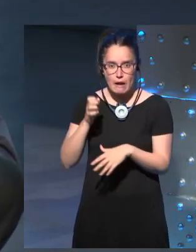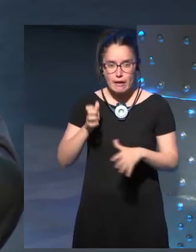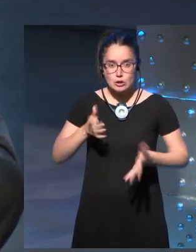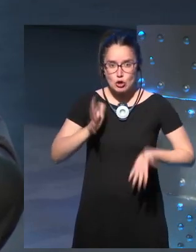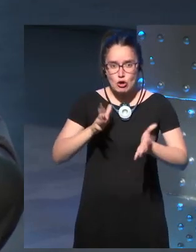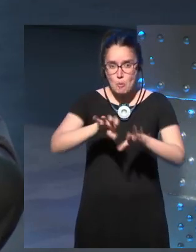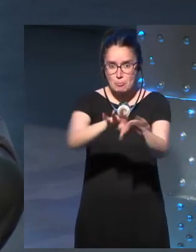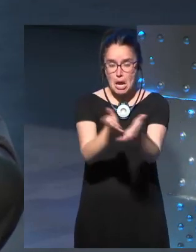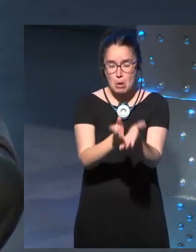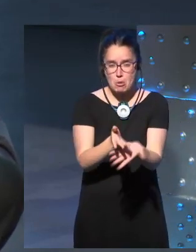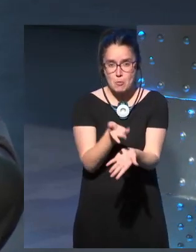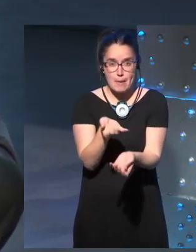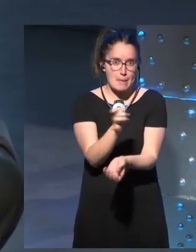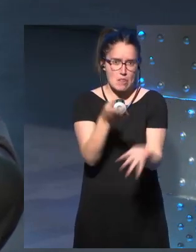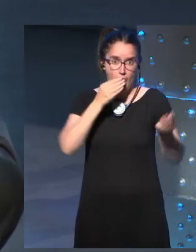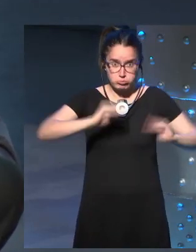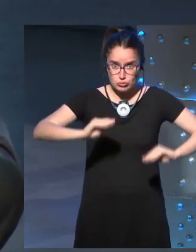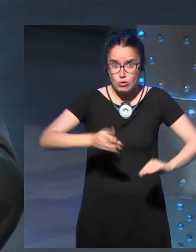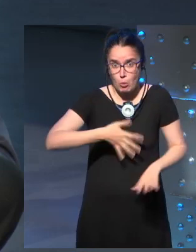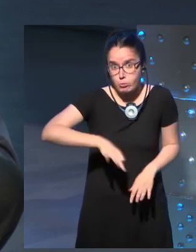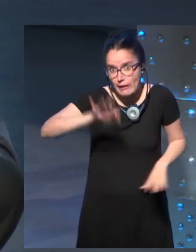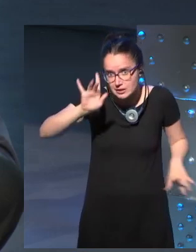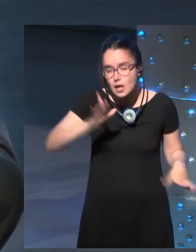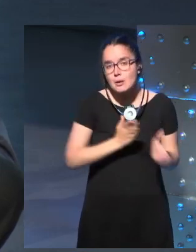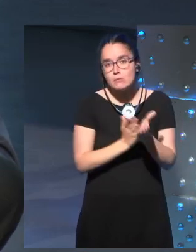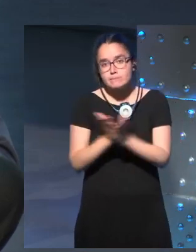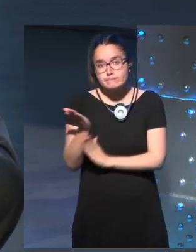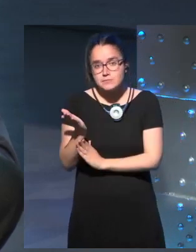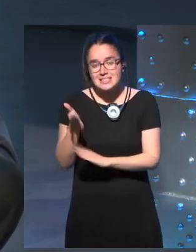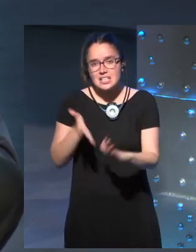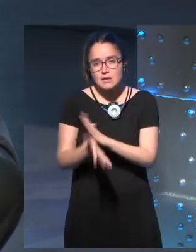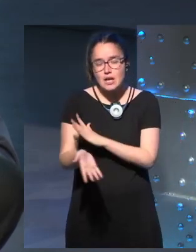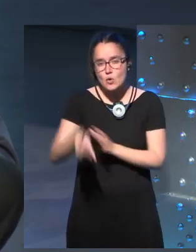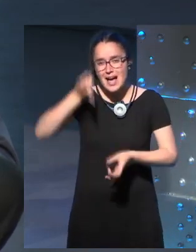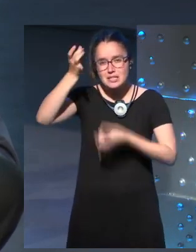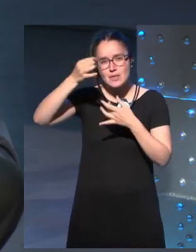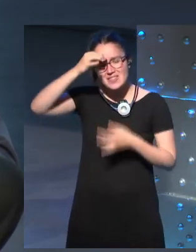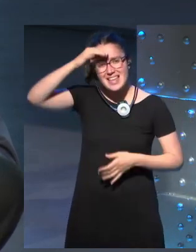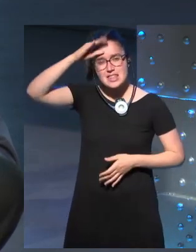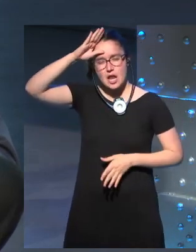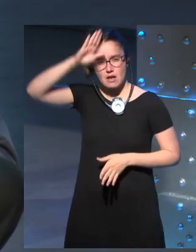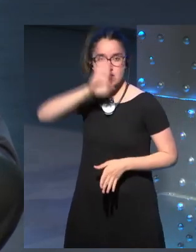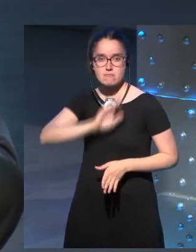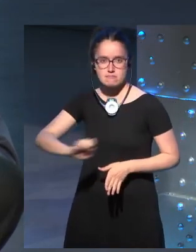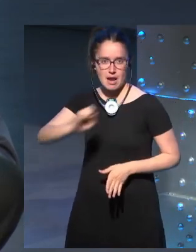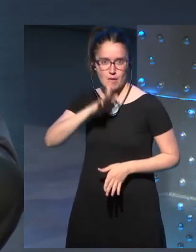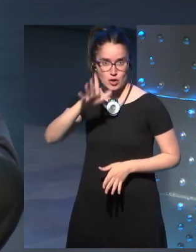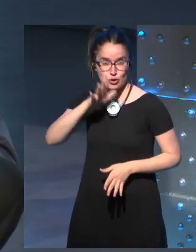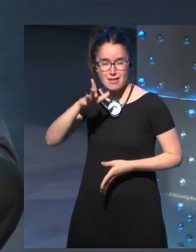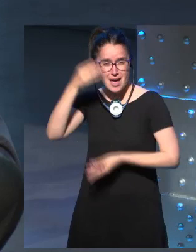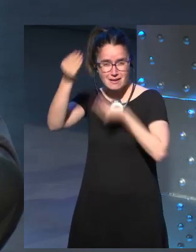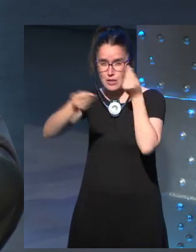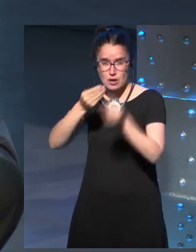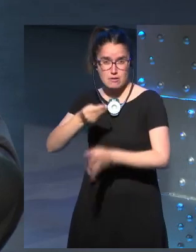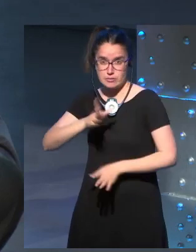On the other hand, it's an extraordinary activity of intelligence and rationality. And